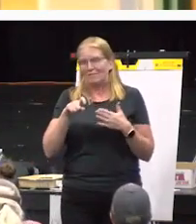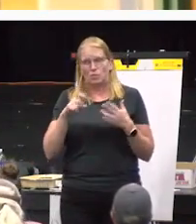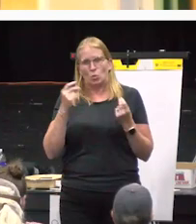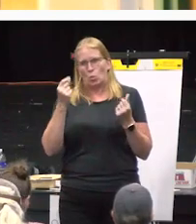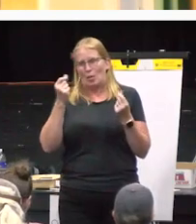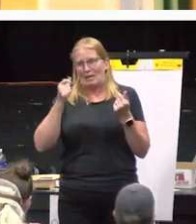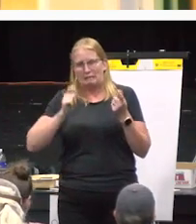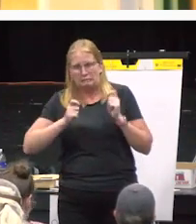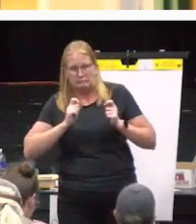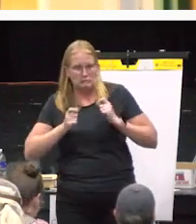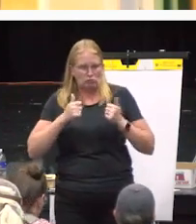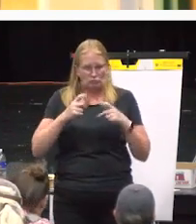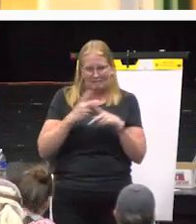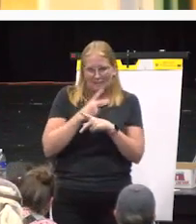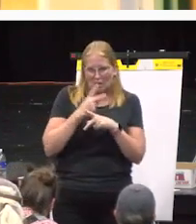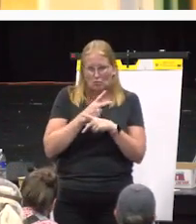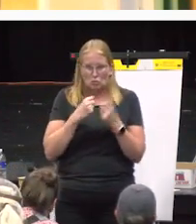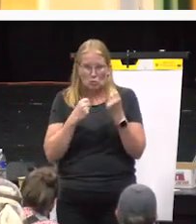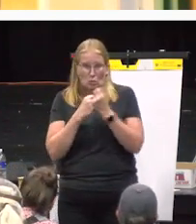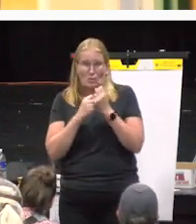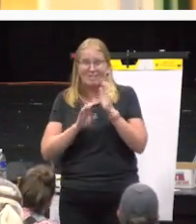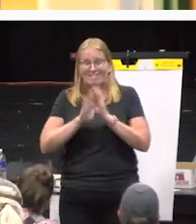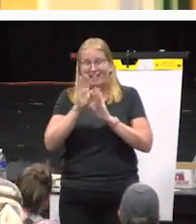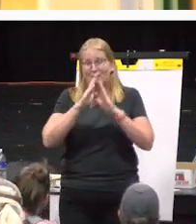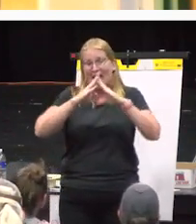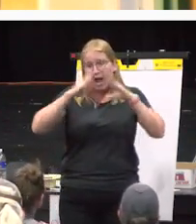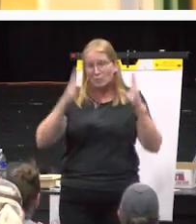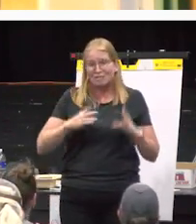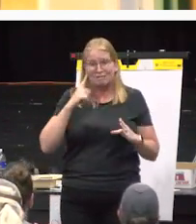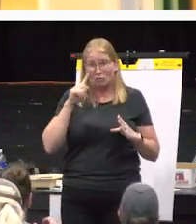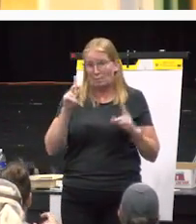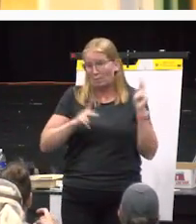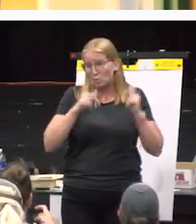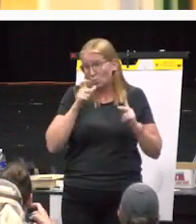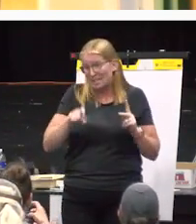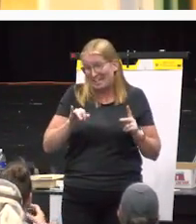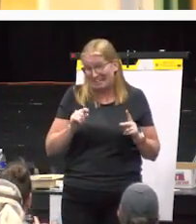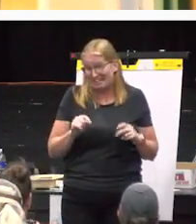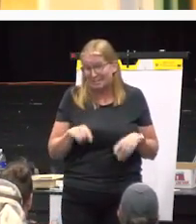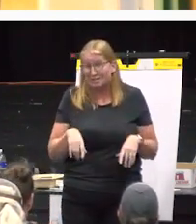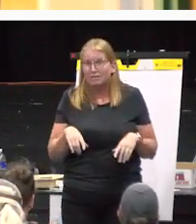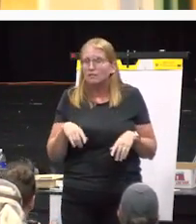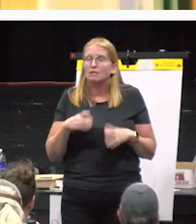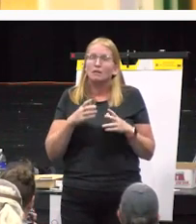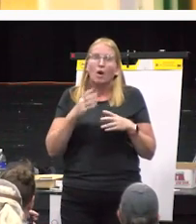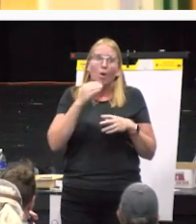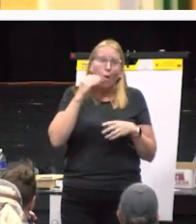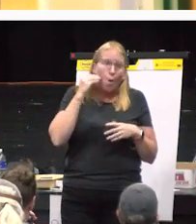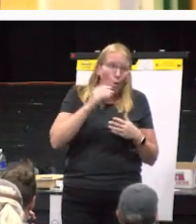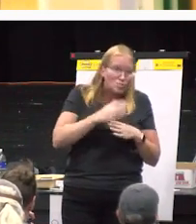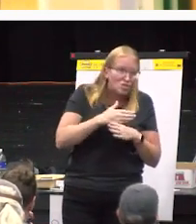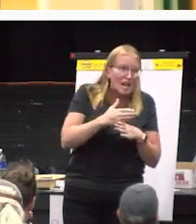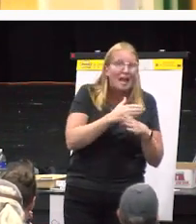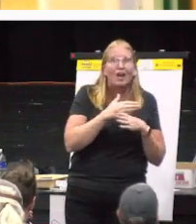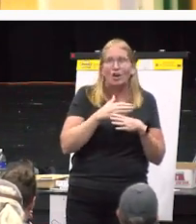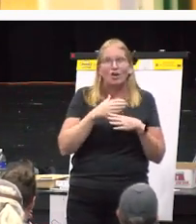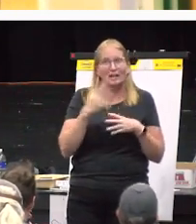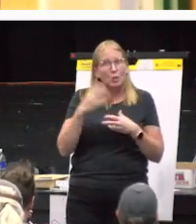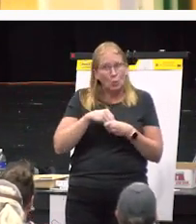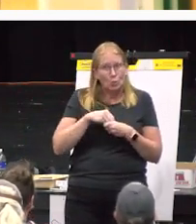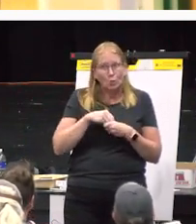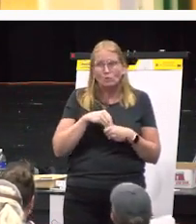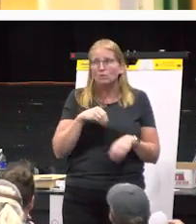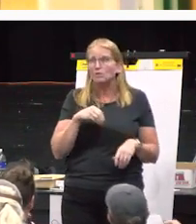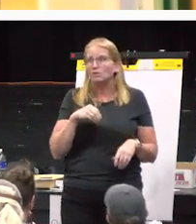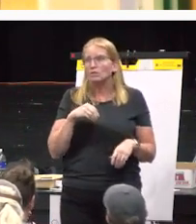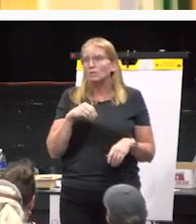in supporting the development of housing for all who need it in the city, including through home share approaches. In the long term,